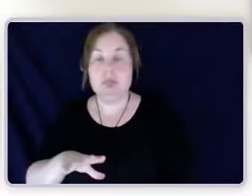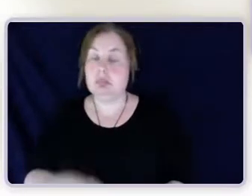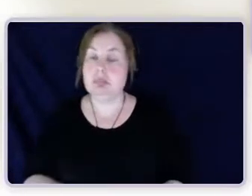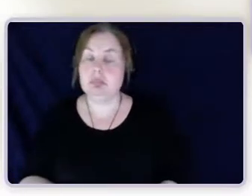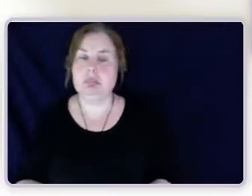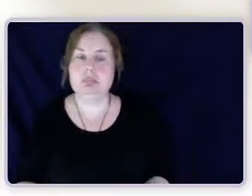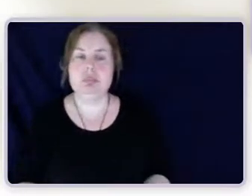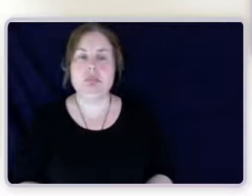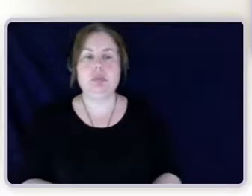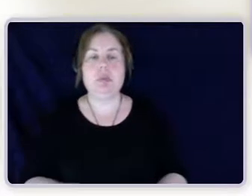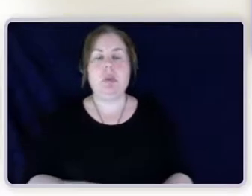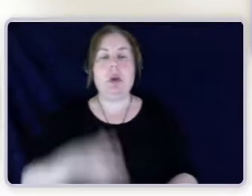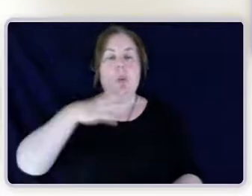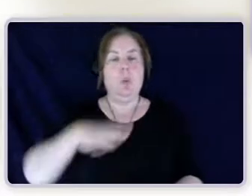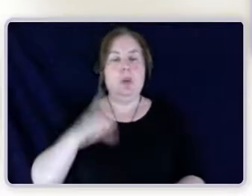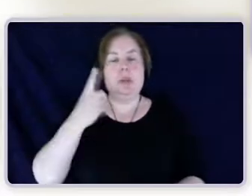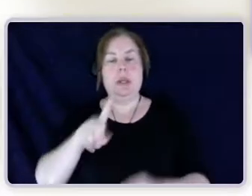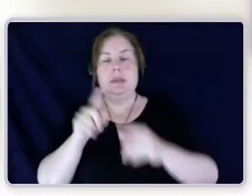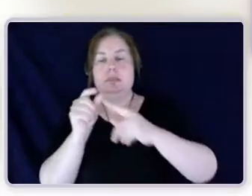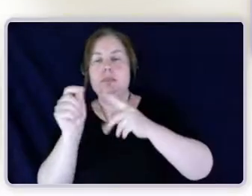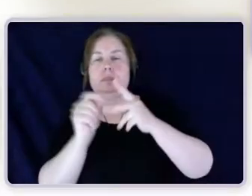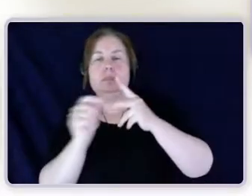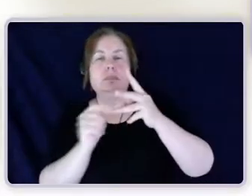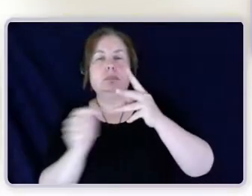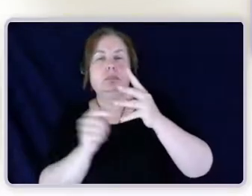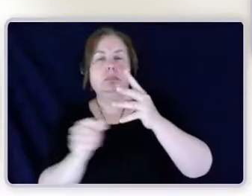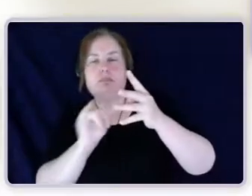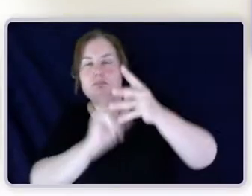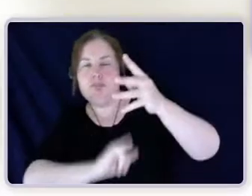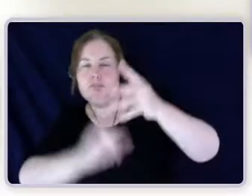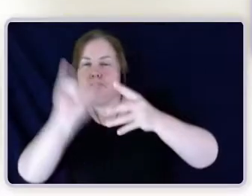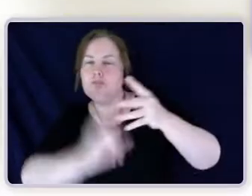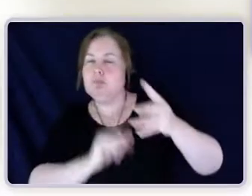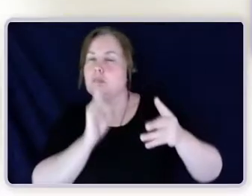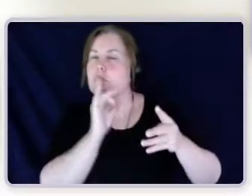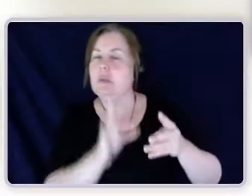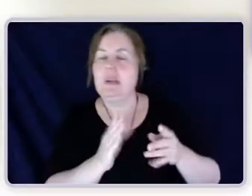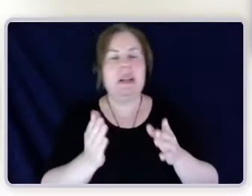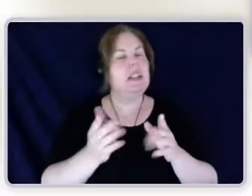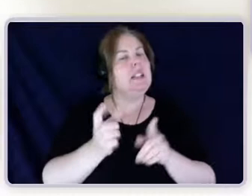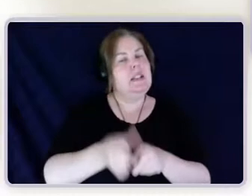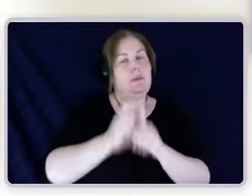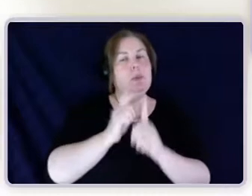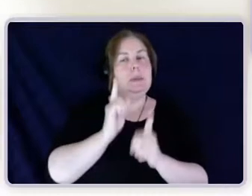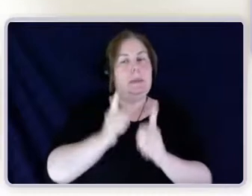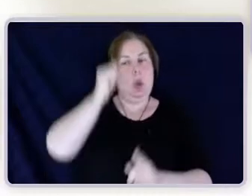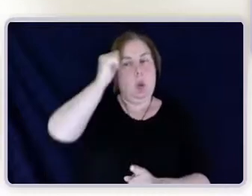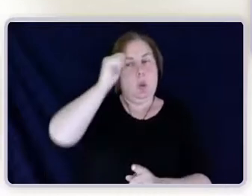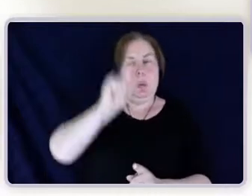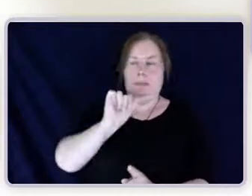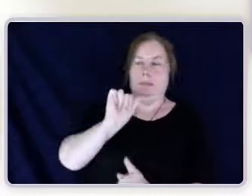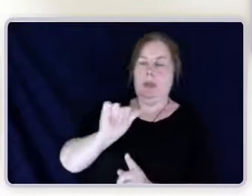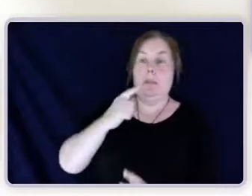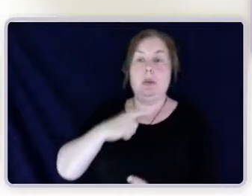Will and preferences is sometimes a bit difficult to ascertain when the person fluctuates in their view. The guardian will